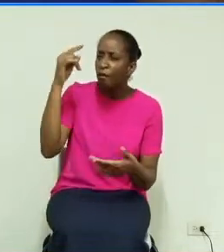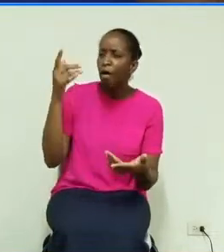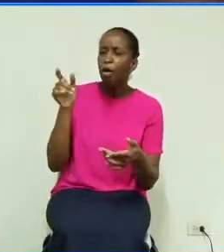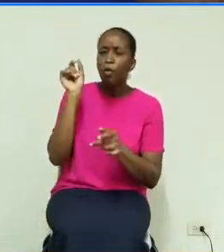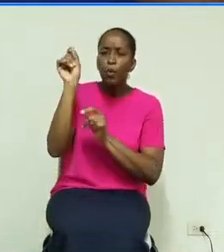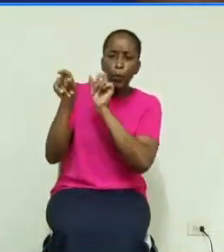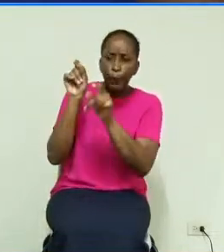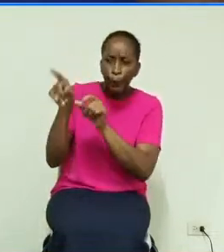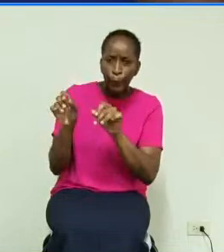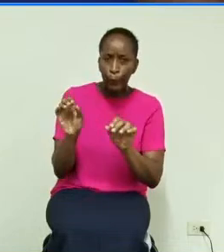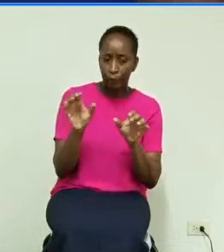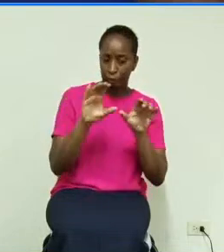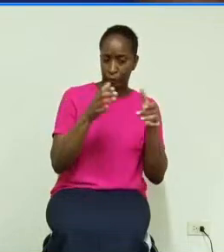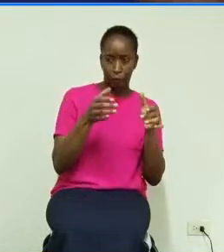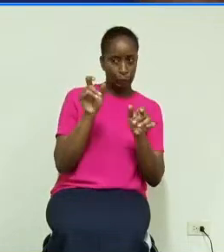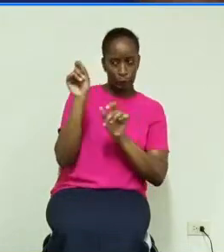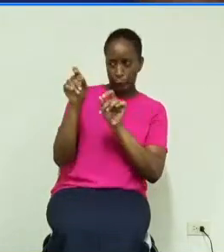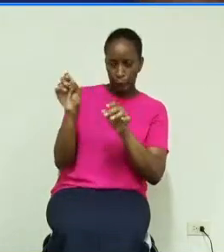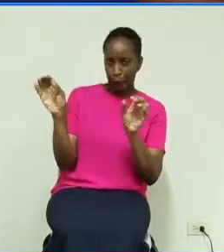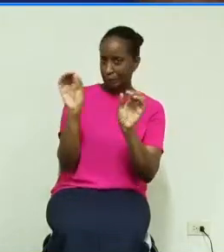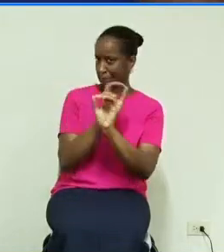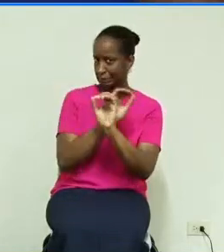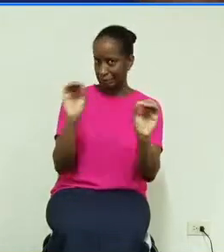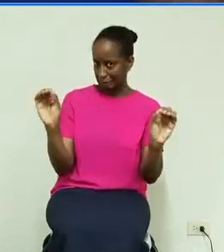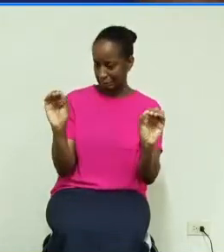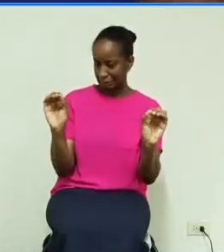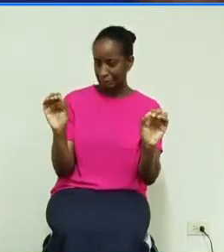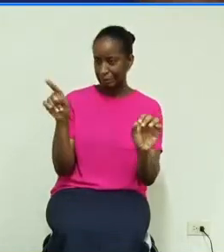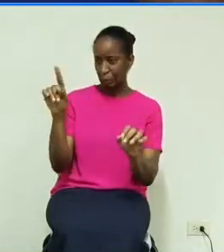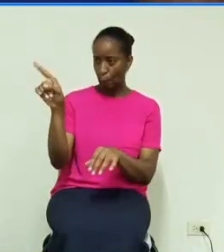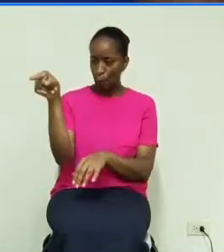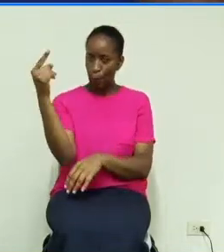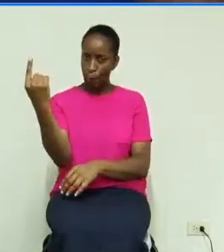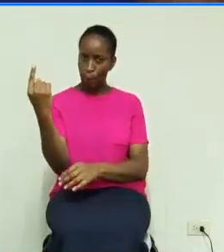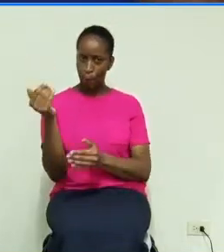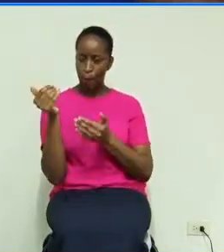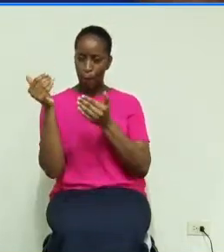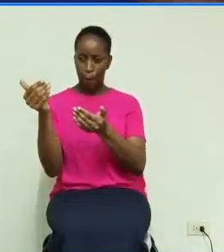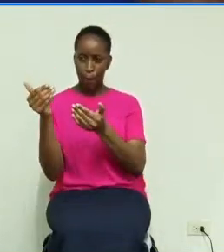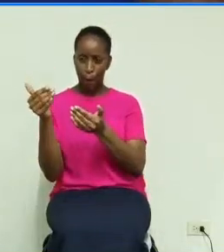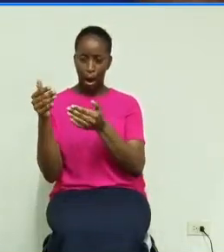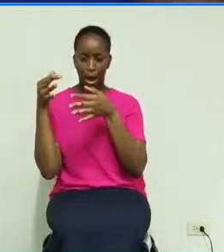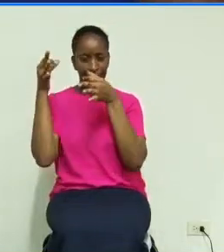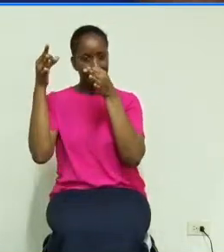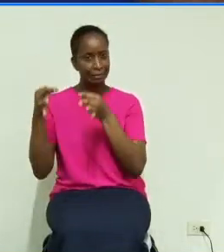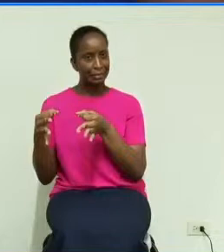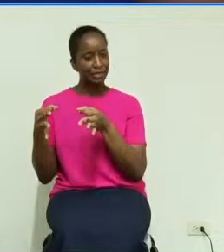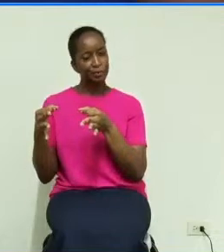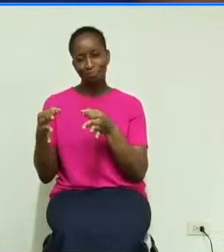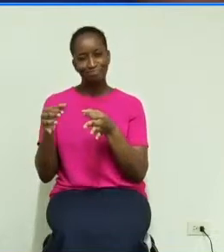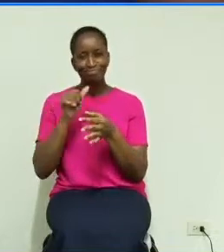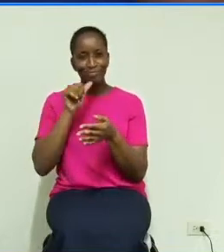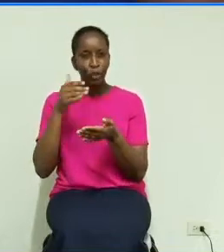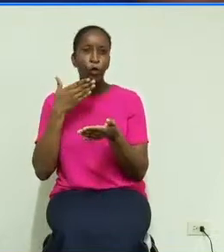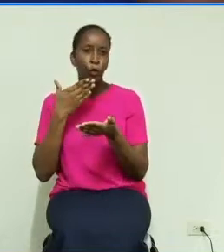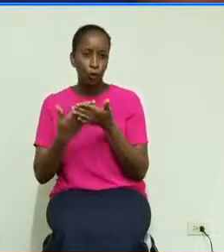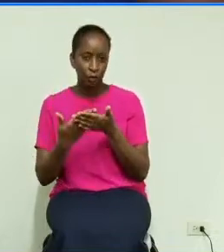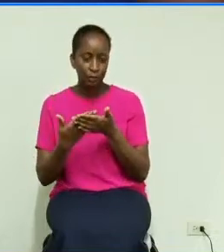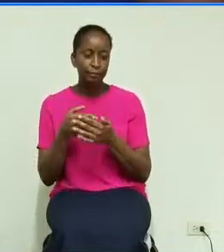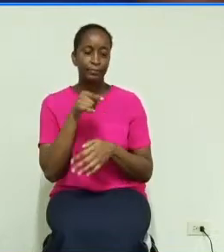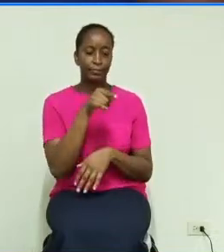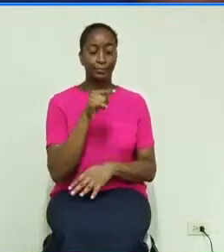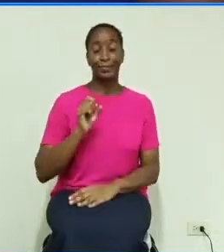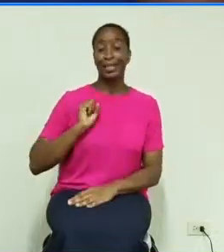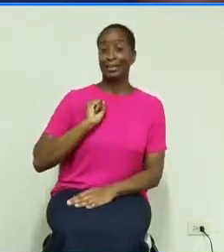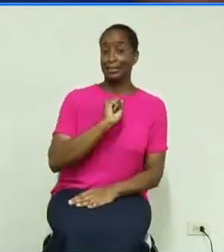way to go about this. Our upper chamber provides such a check, such an opportunity to